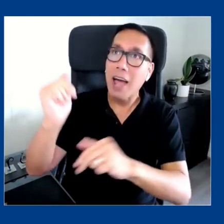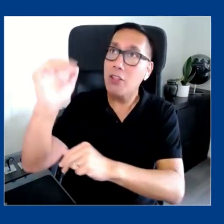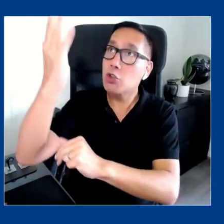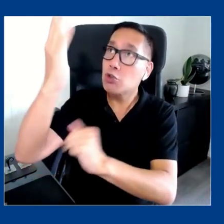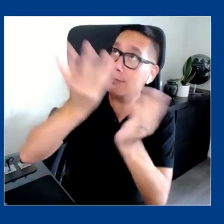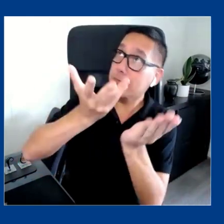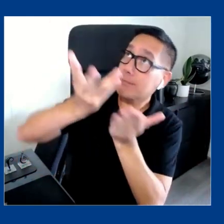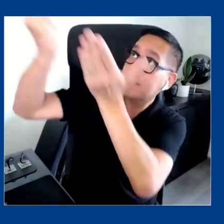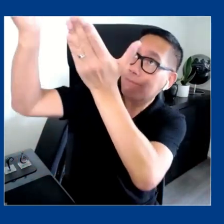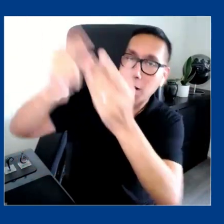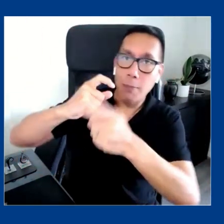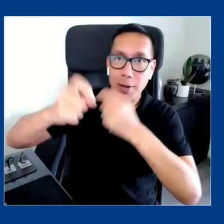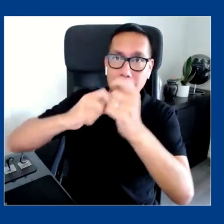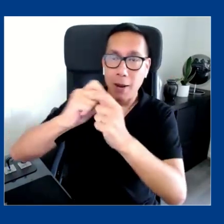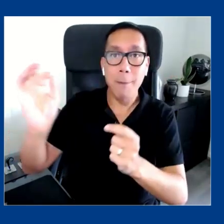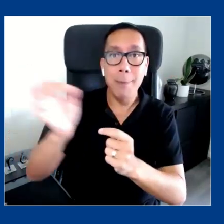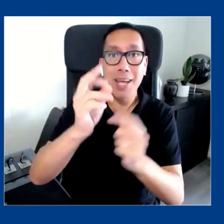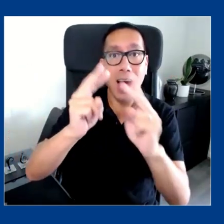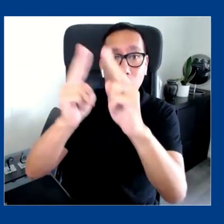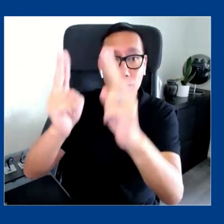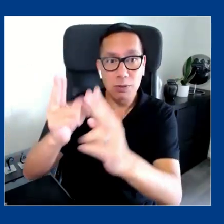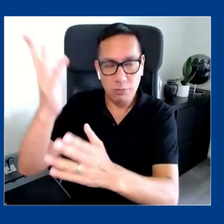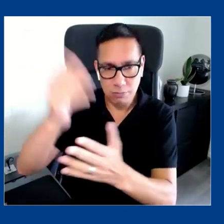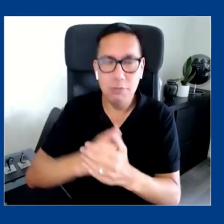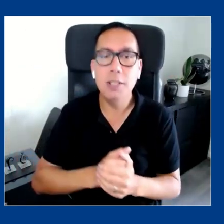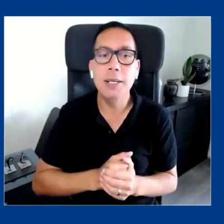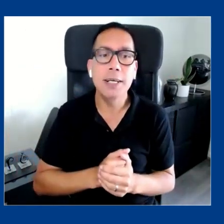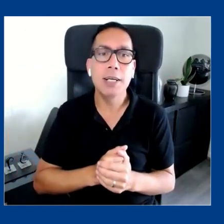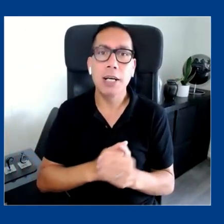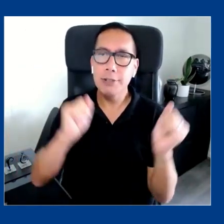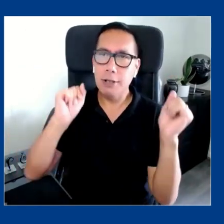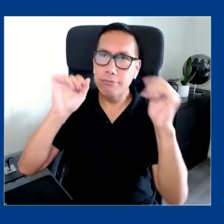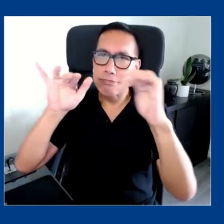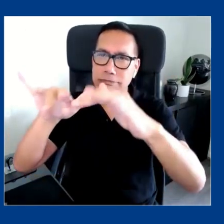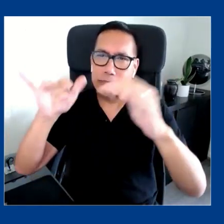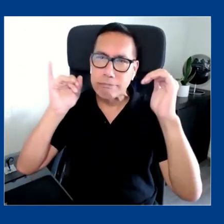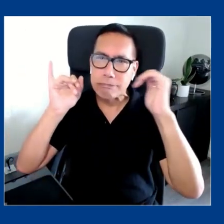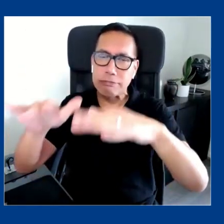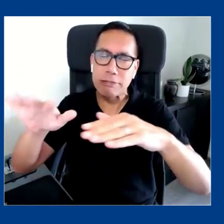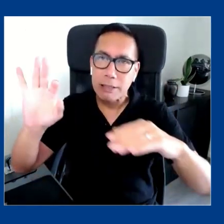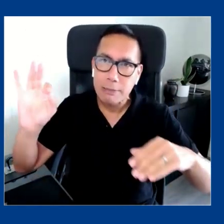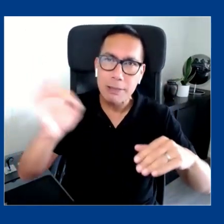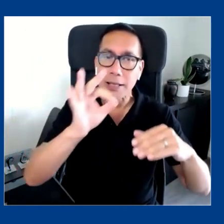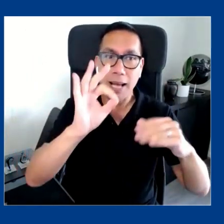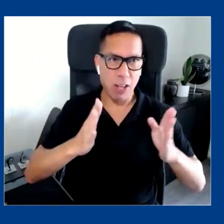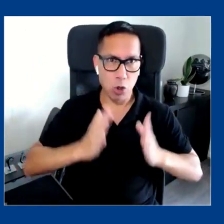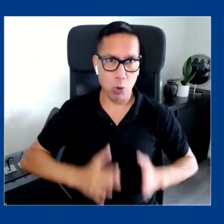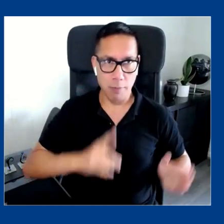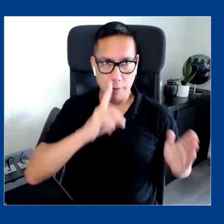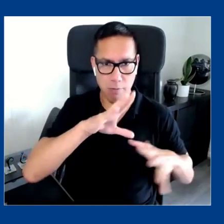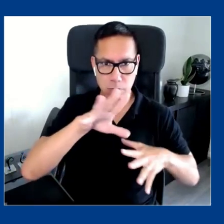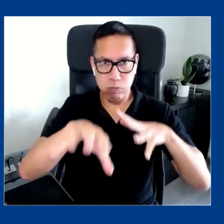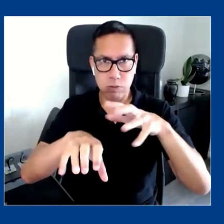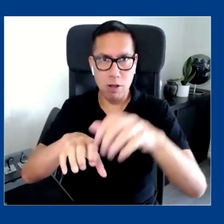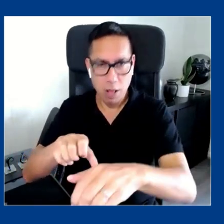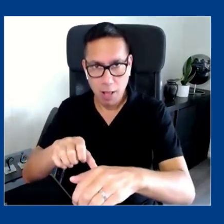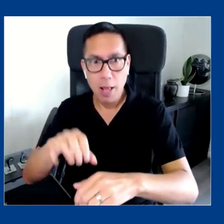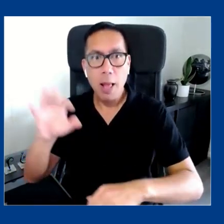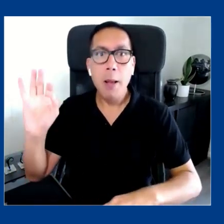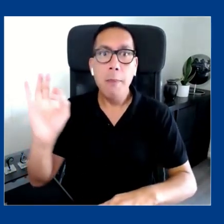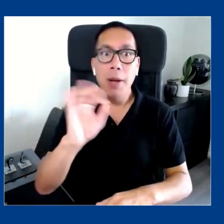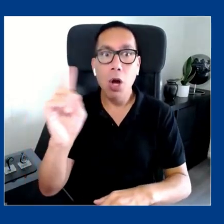As migratory pollinators and as particular manifestations of human beings, bees are also understood to be